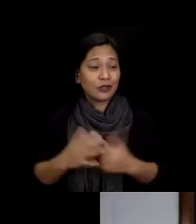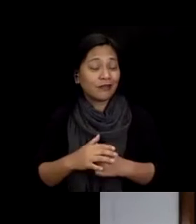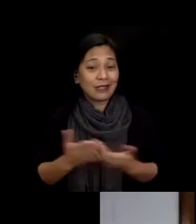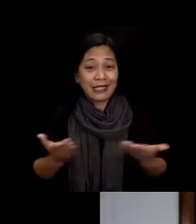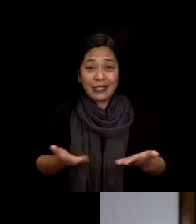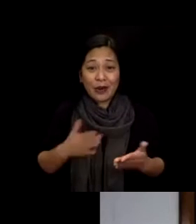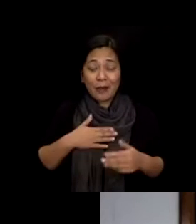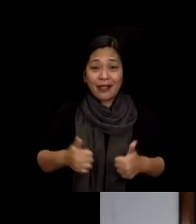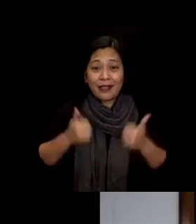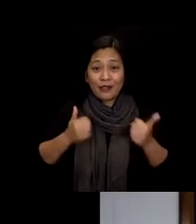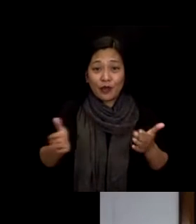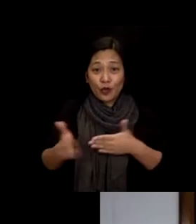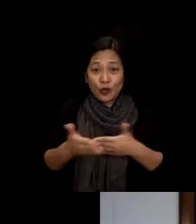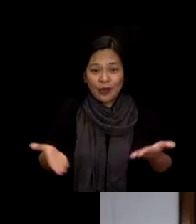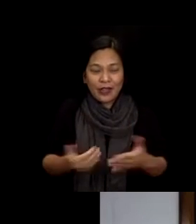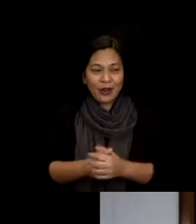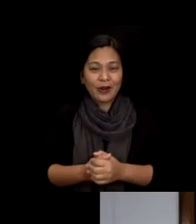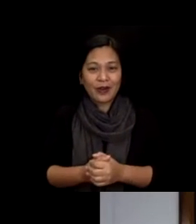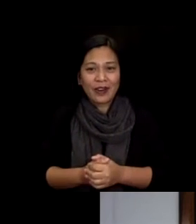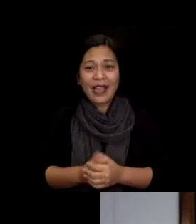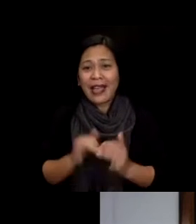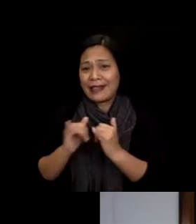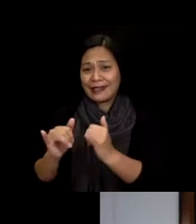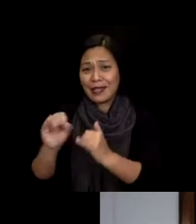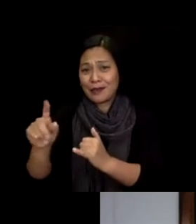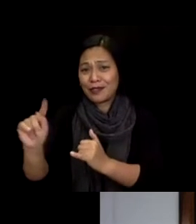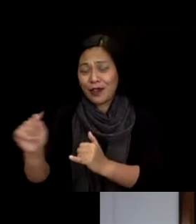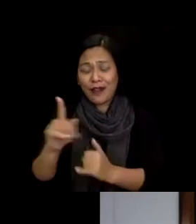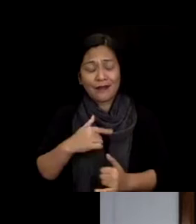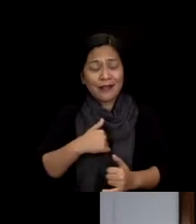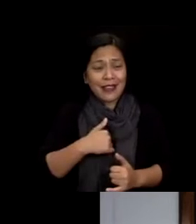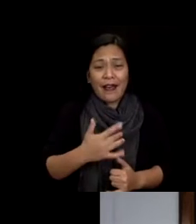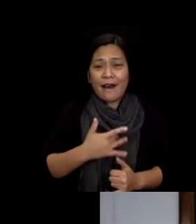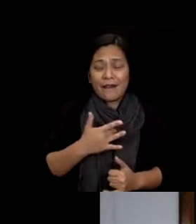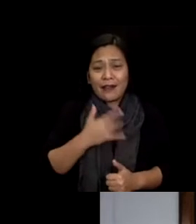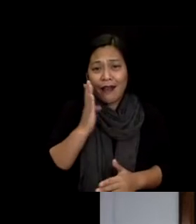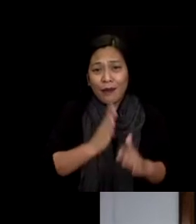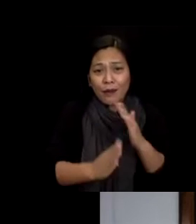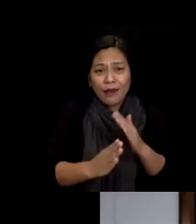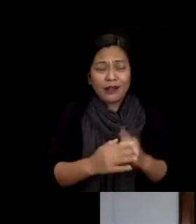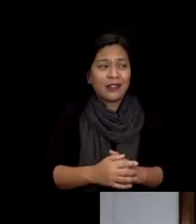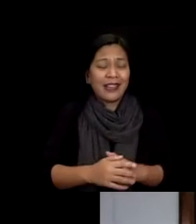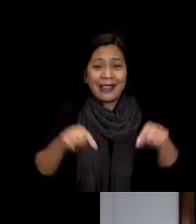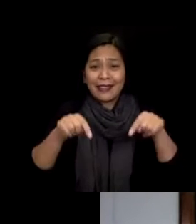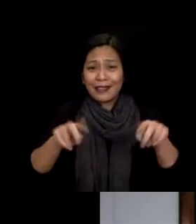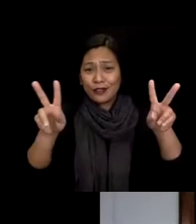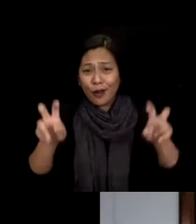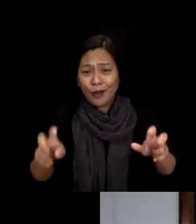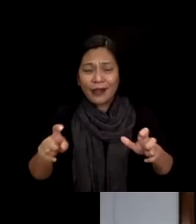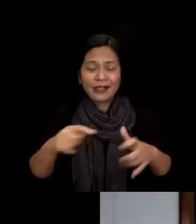like Scott, I'm so humbled to be here to discuss these, I think, really timely and